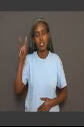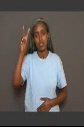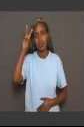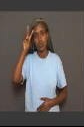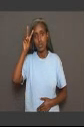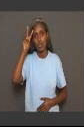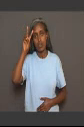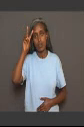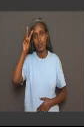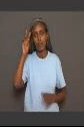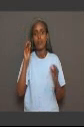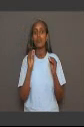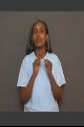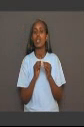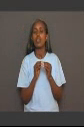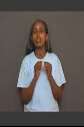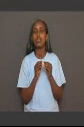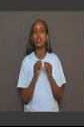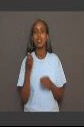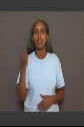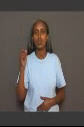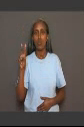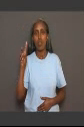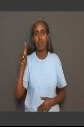15x squared plus